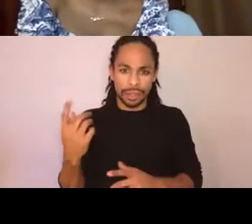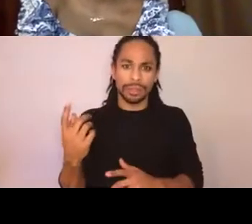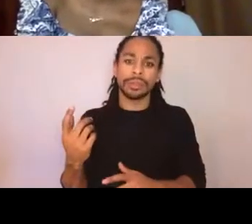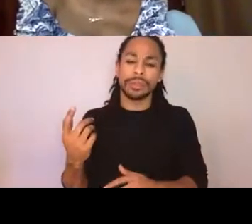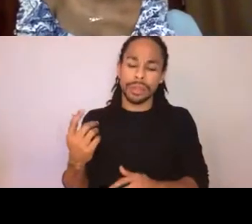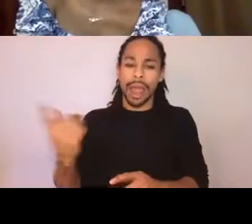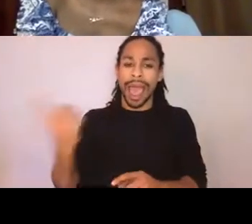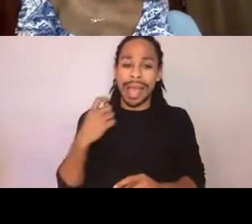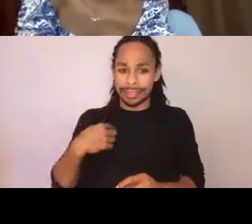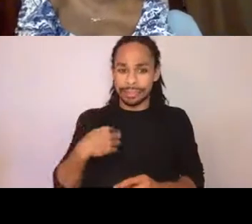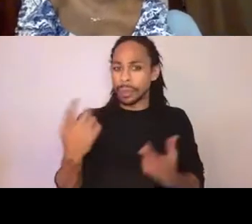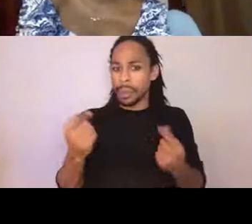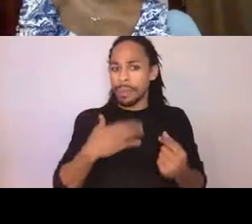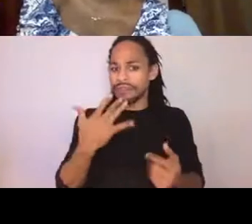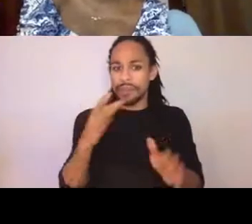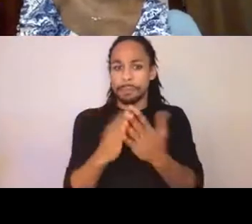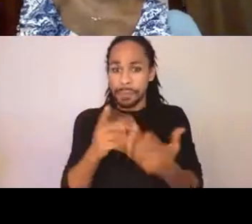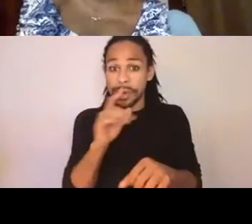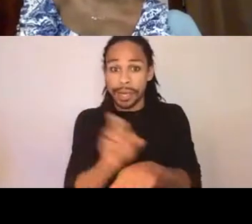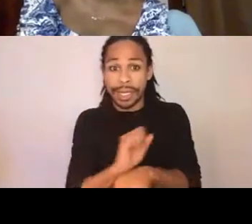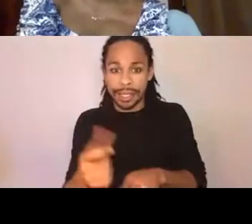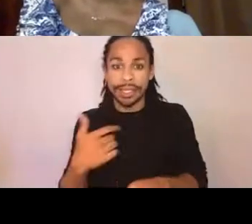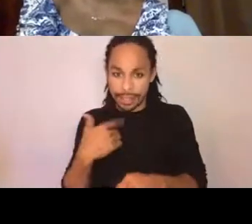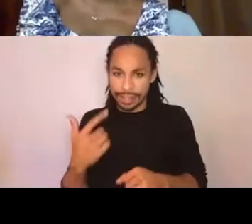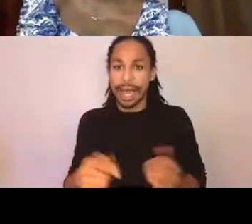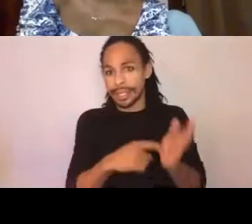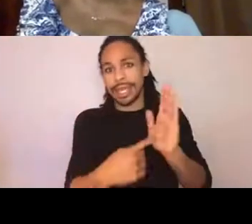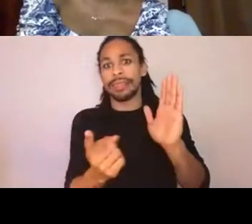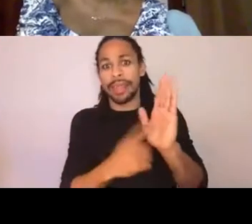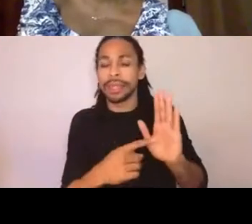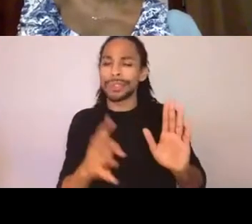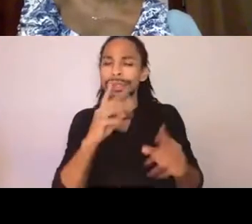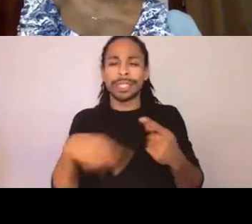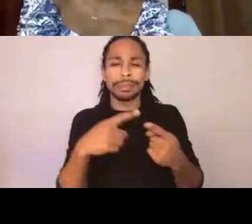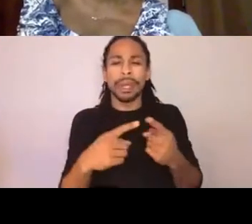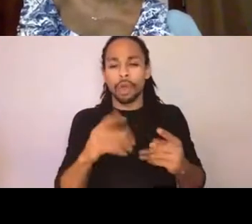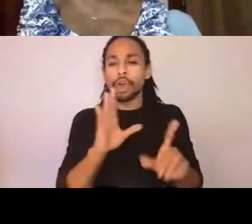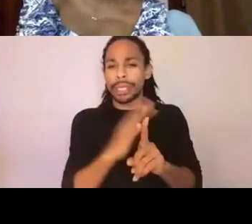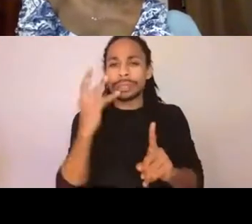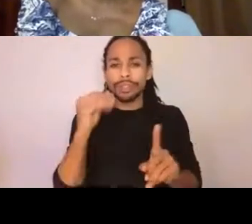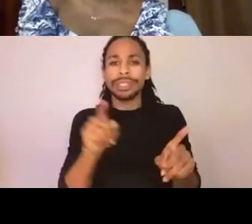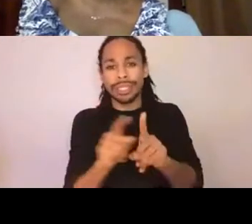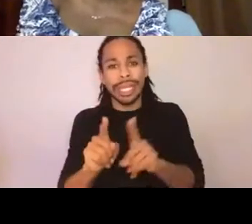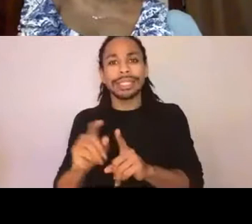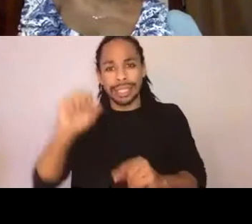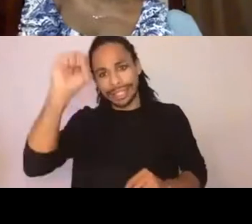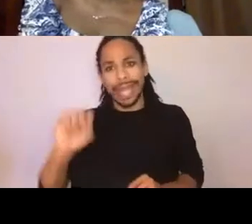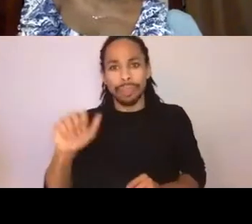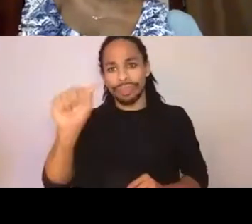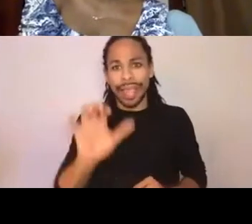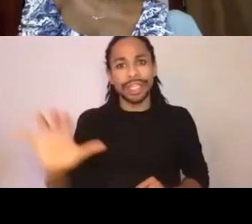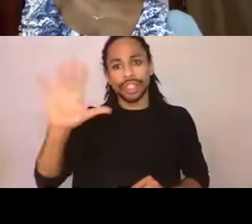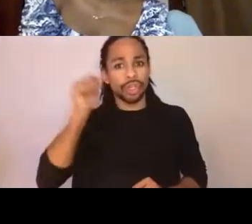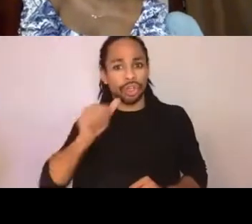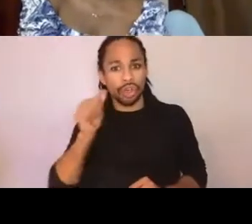book talking about her experience growing up as a South Asian girl, but it also